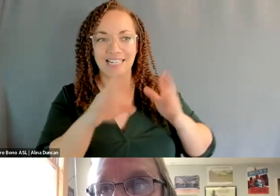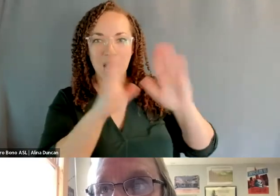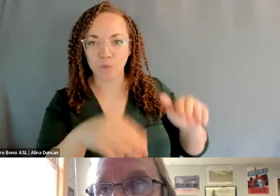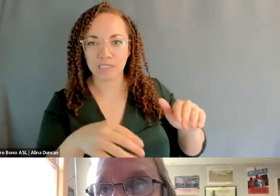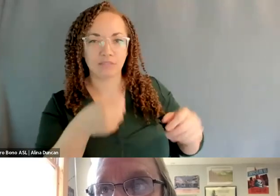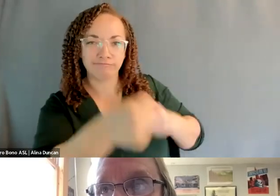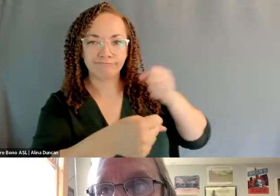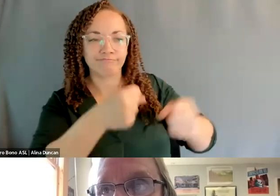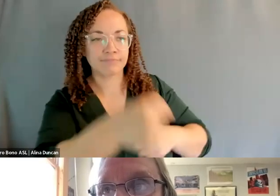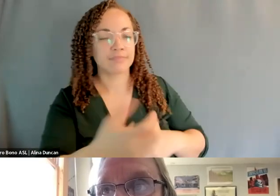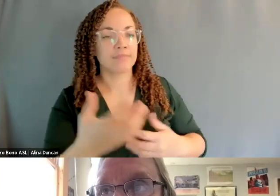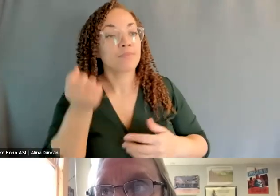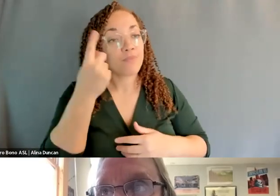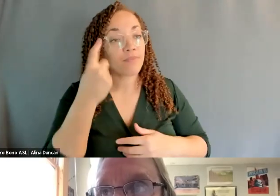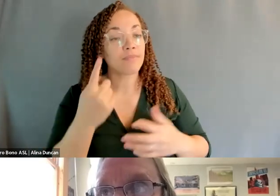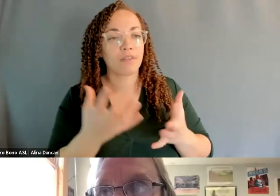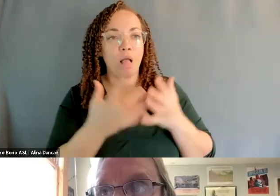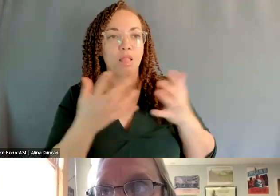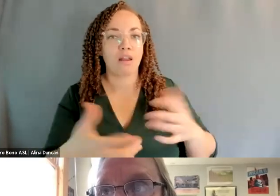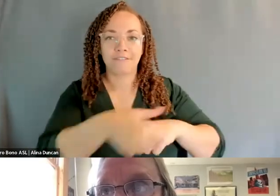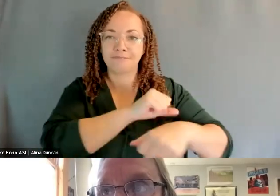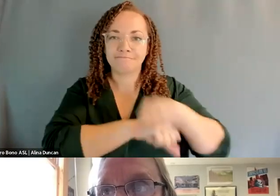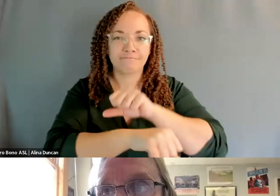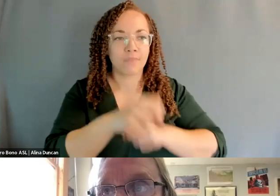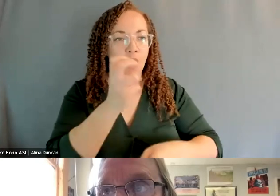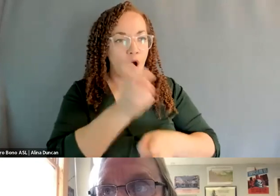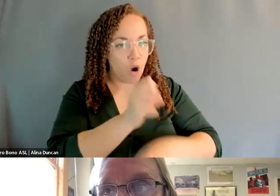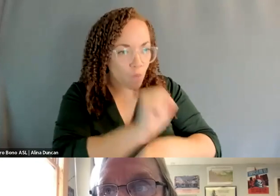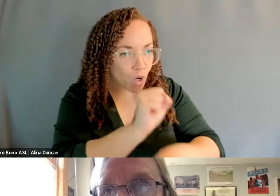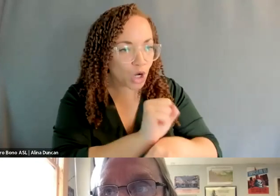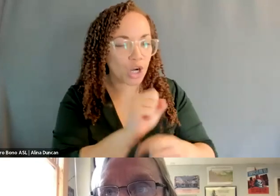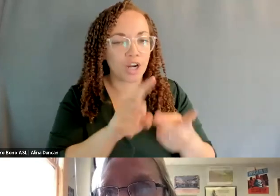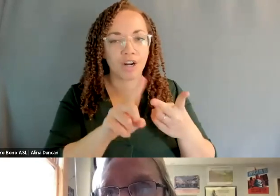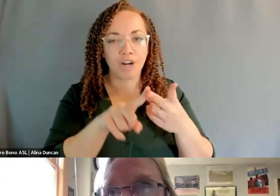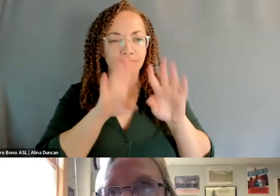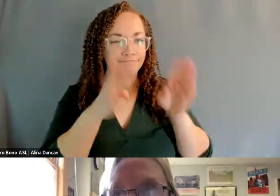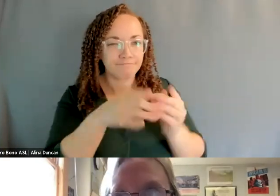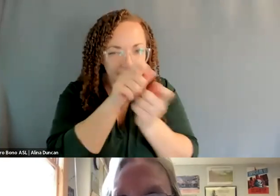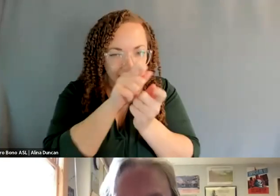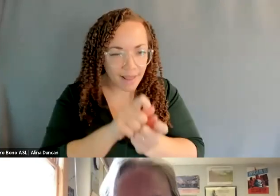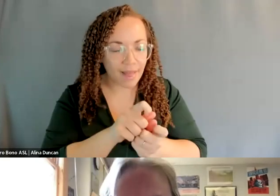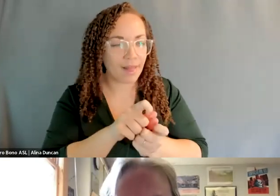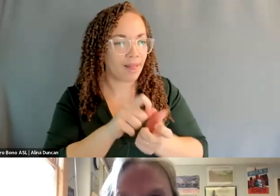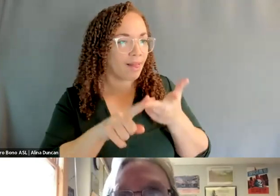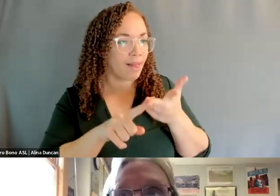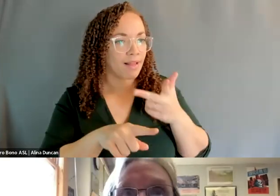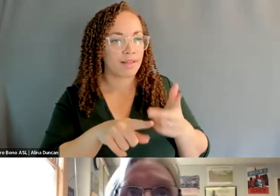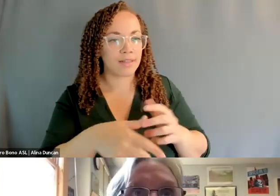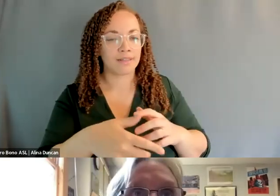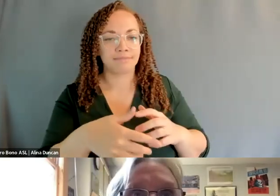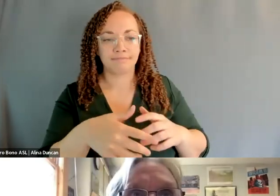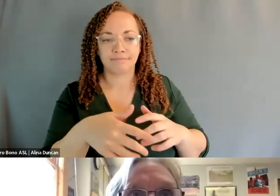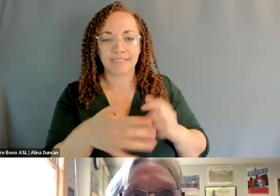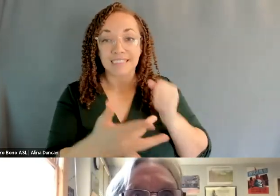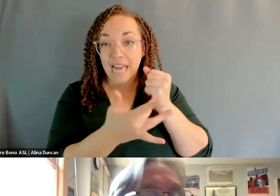that there's a lot of hard work and detail and like groundwork, like technical know-how